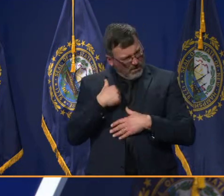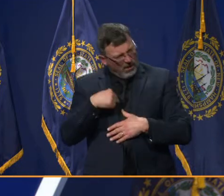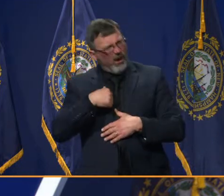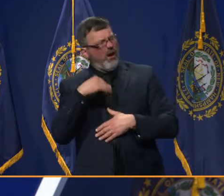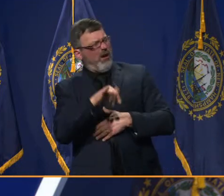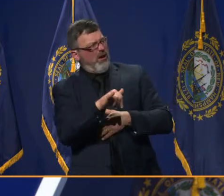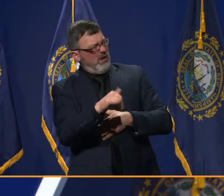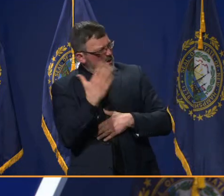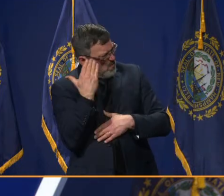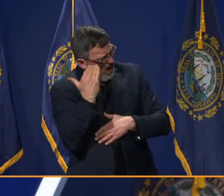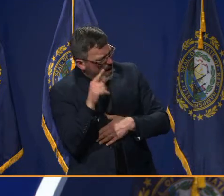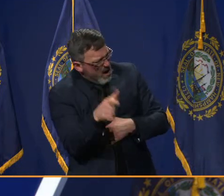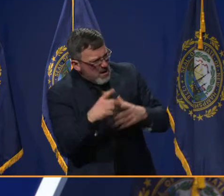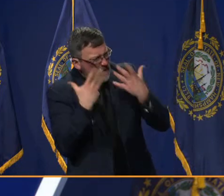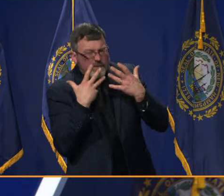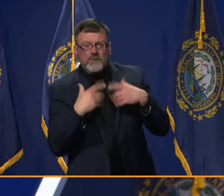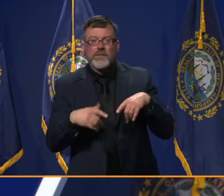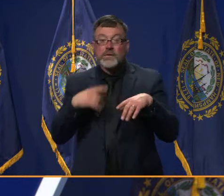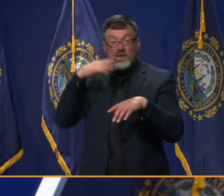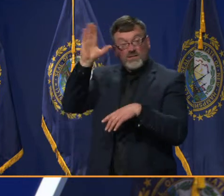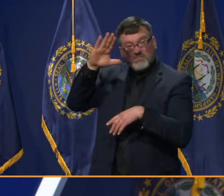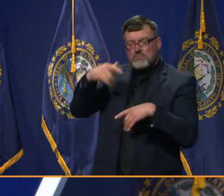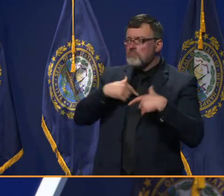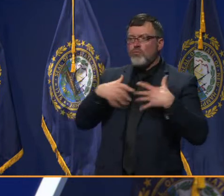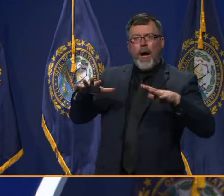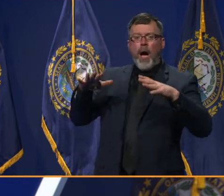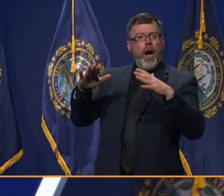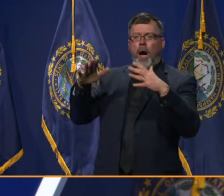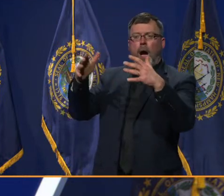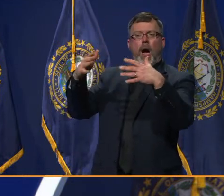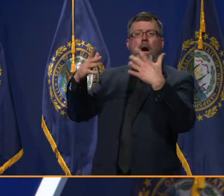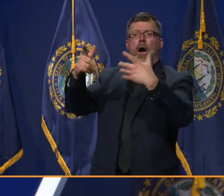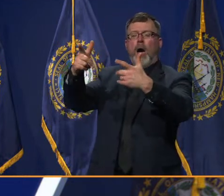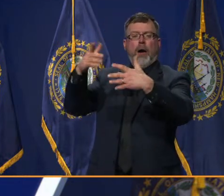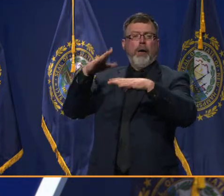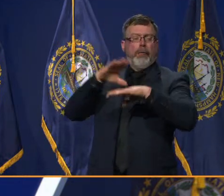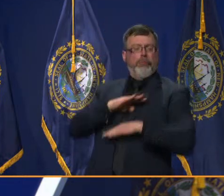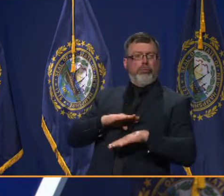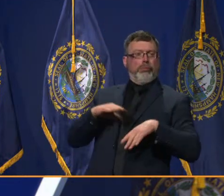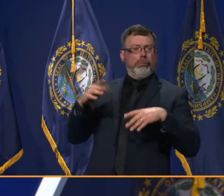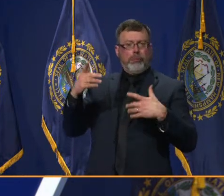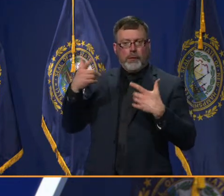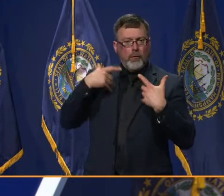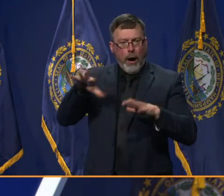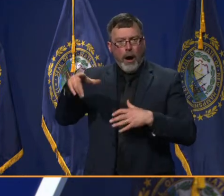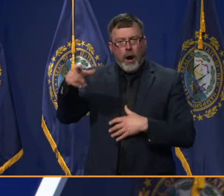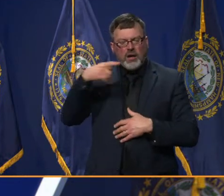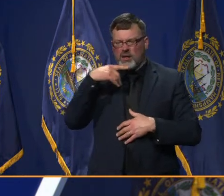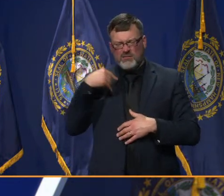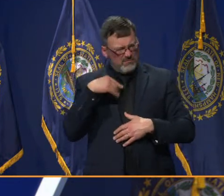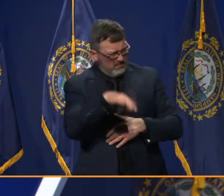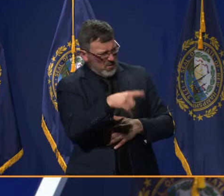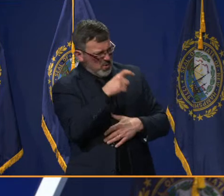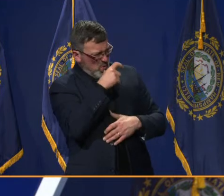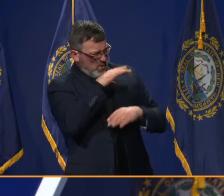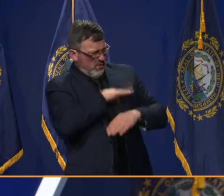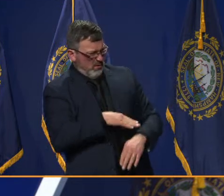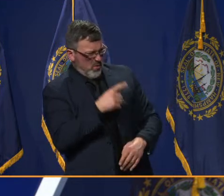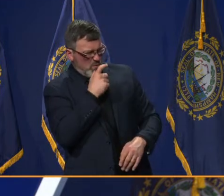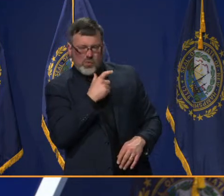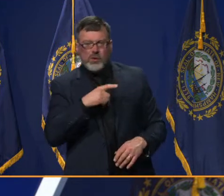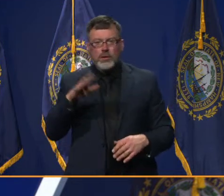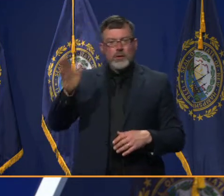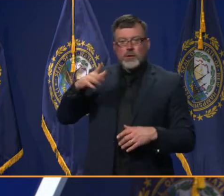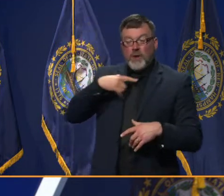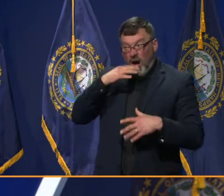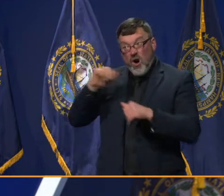because I don't want to let them down. And who? I asked. I said, who? Who don't you want to let down? Everybody else, she said. Everybody